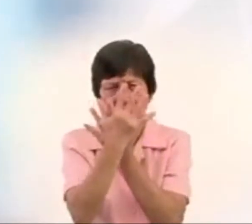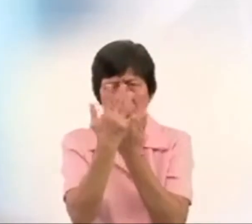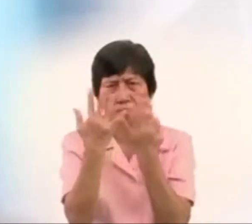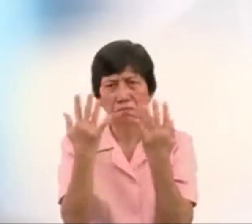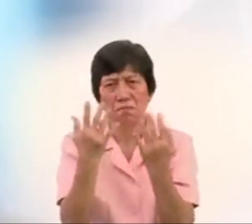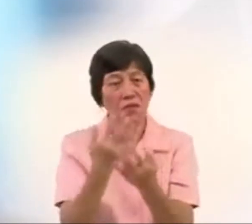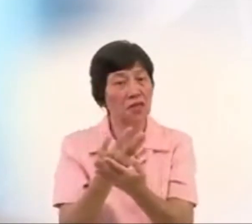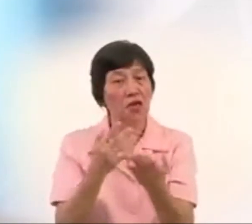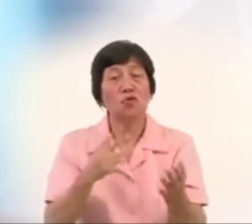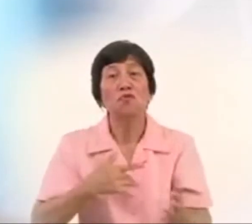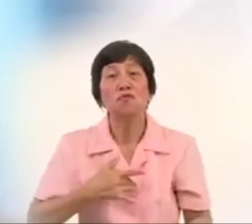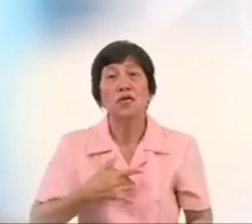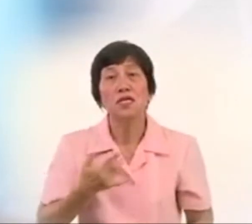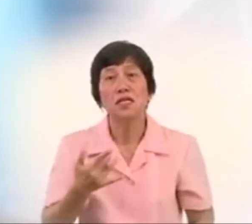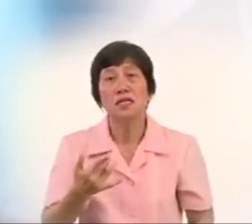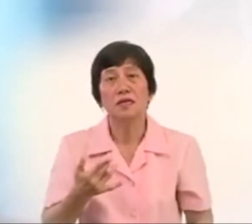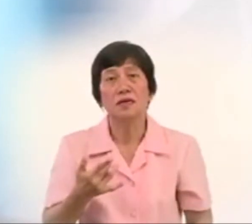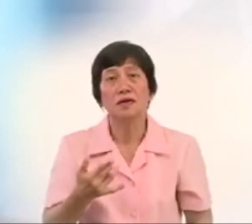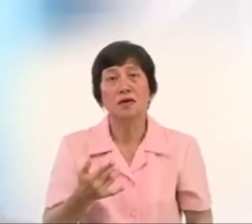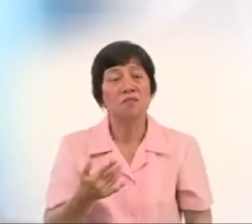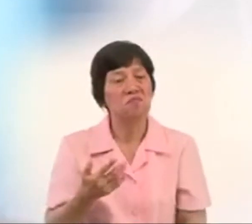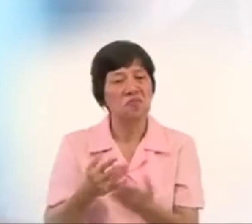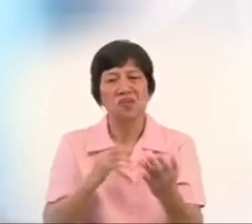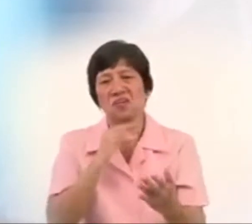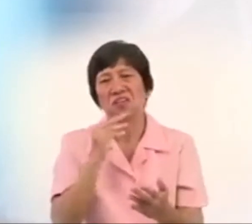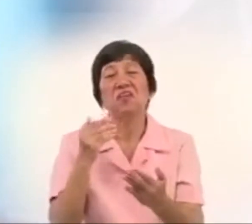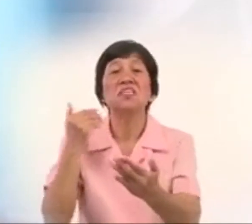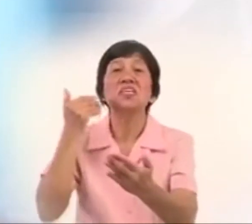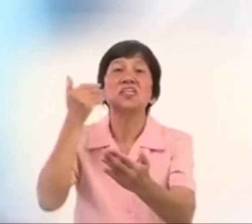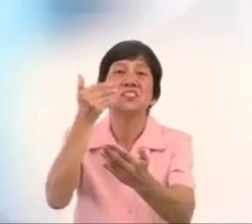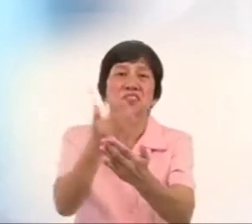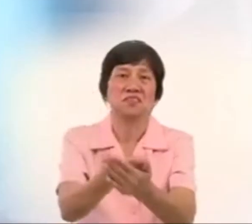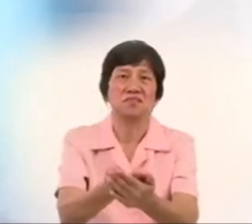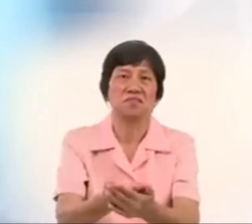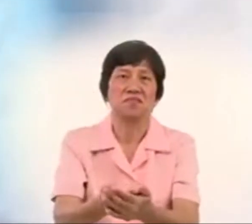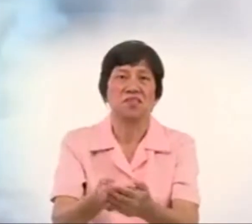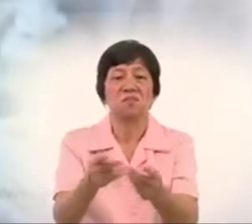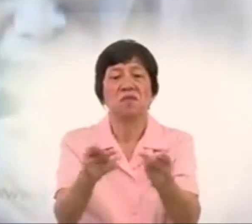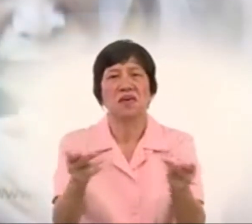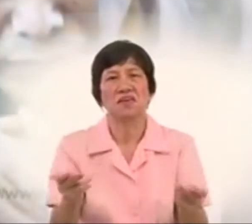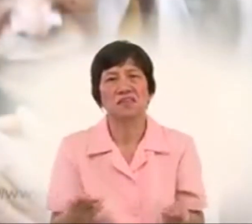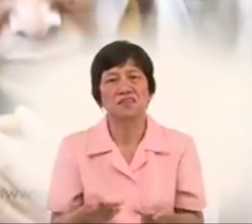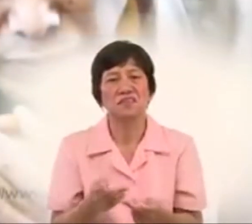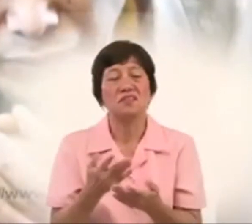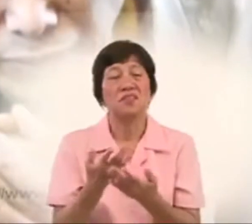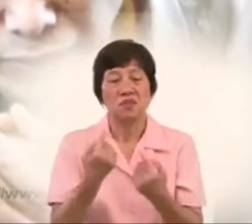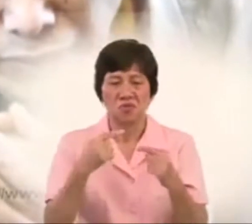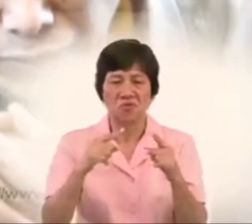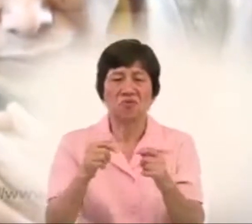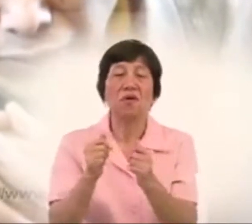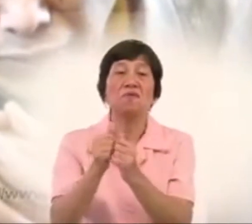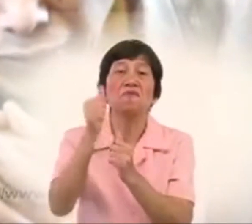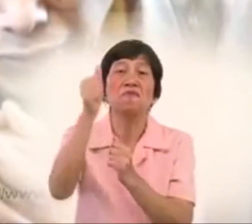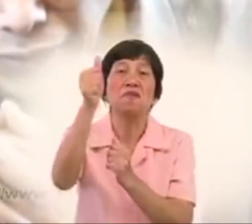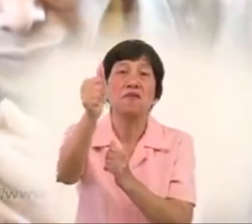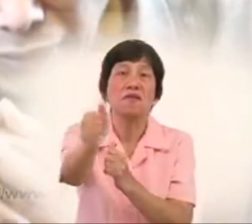you feel you are not reaching it. You are getting further and further